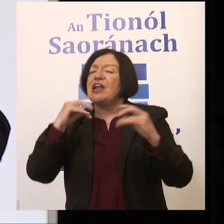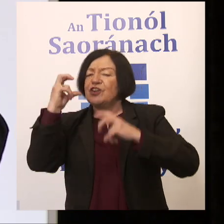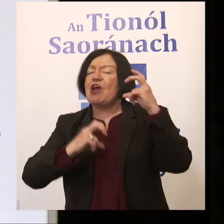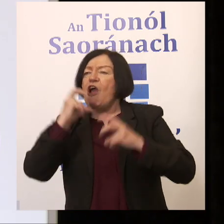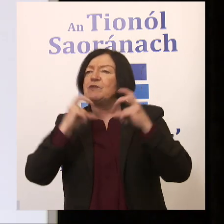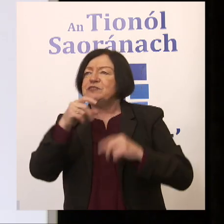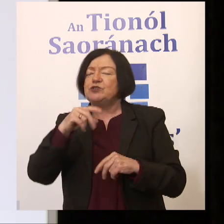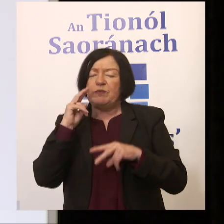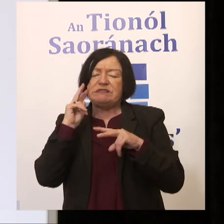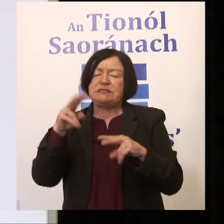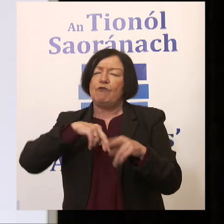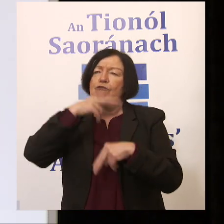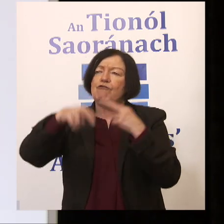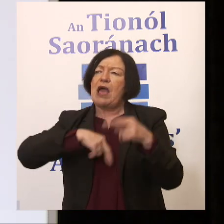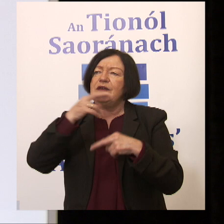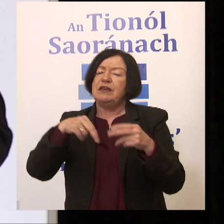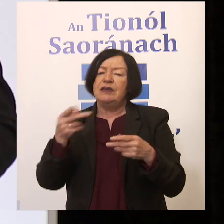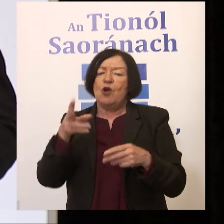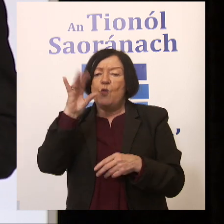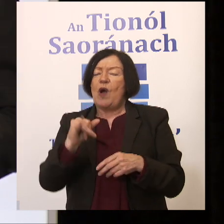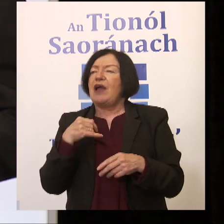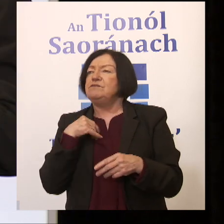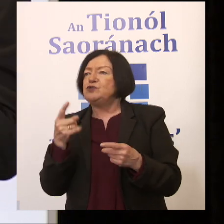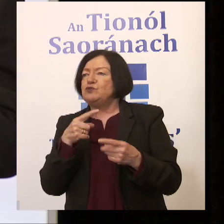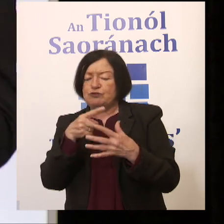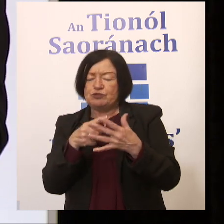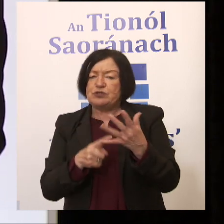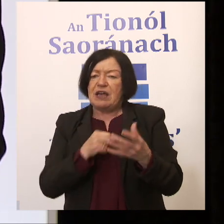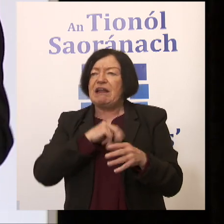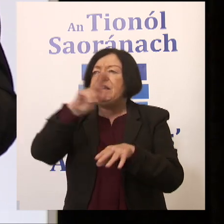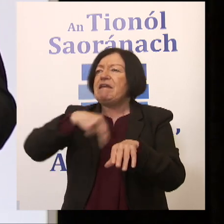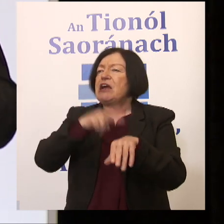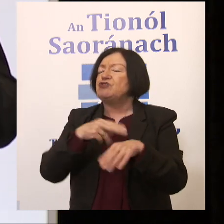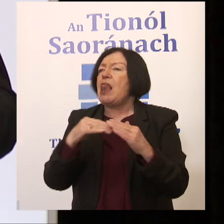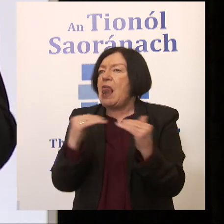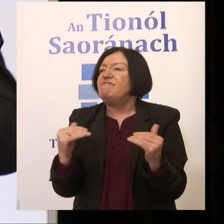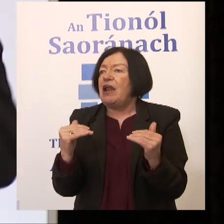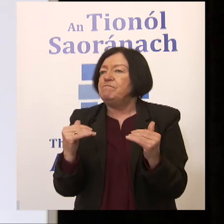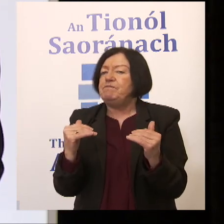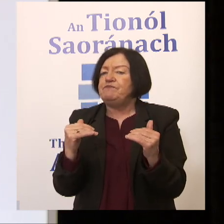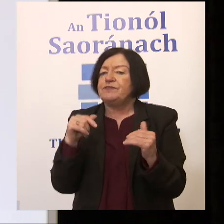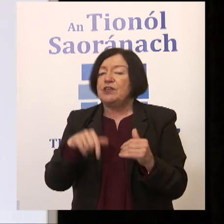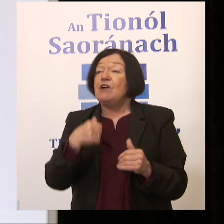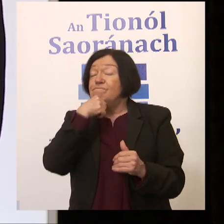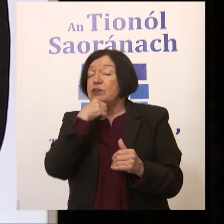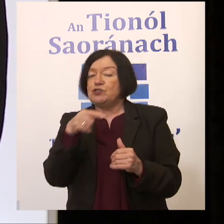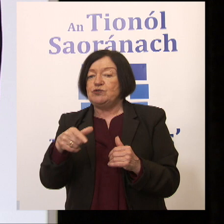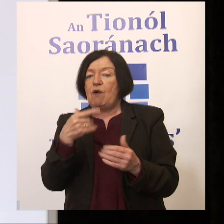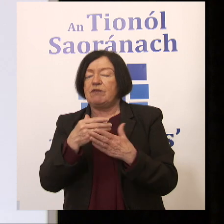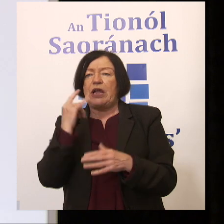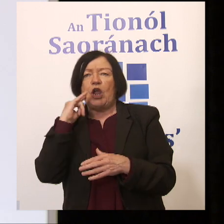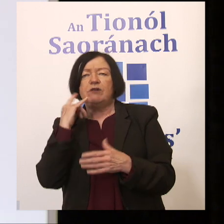you might find around, why might we do certain things at a national level, right? So I think the first thing you often